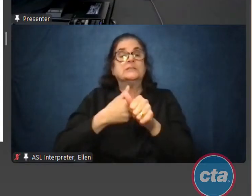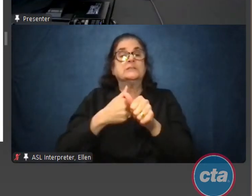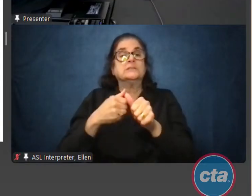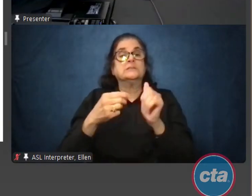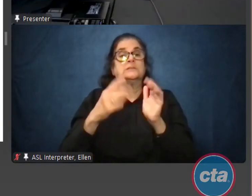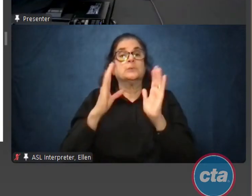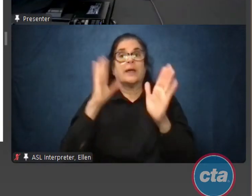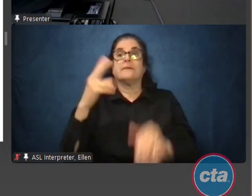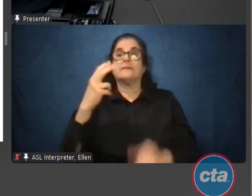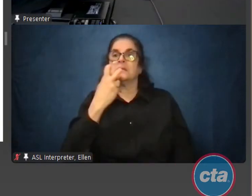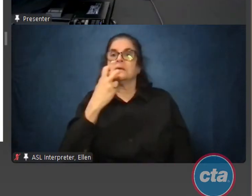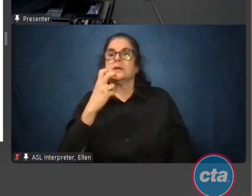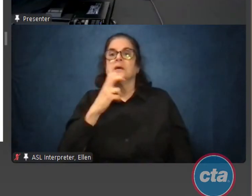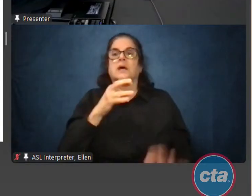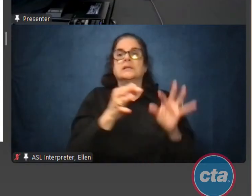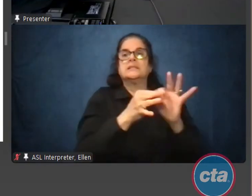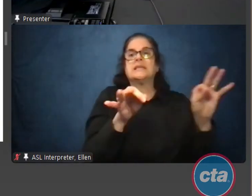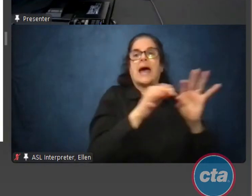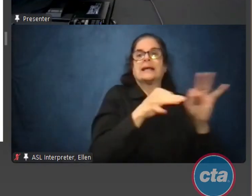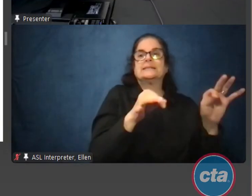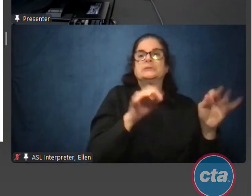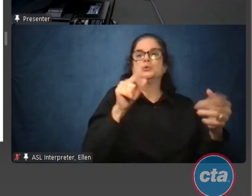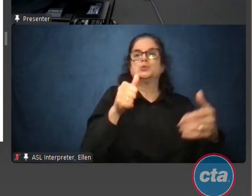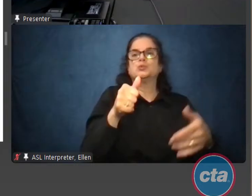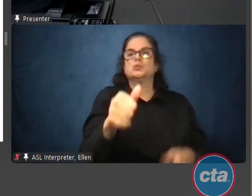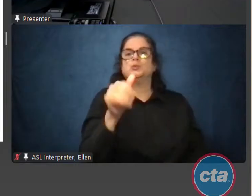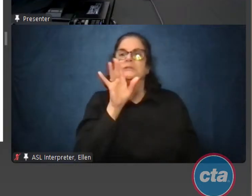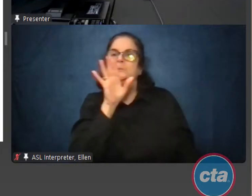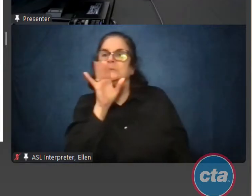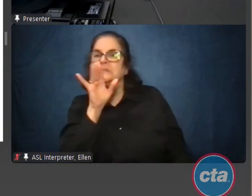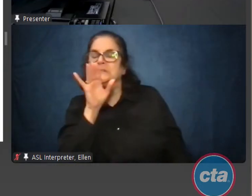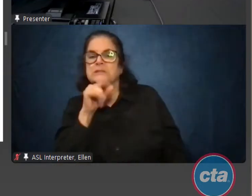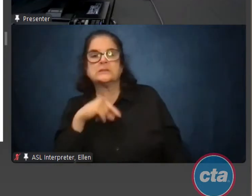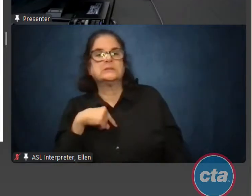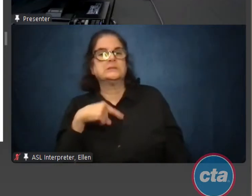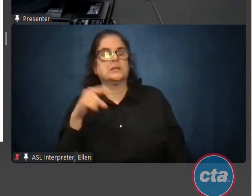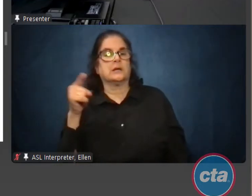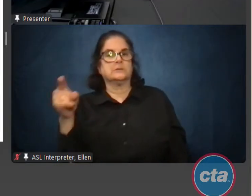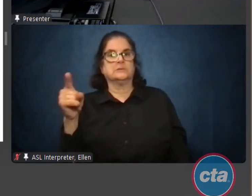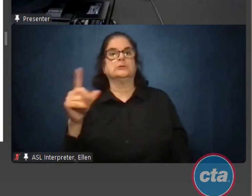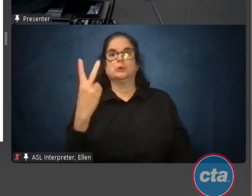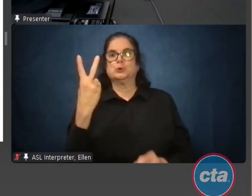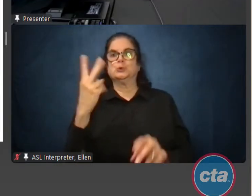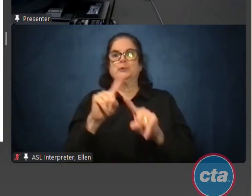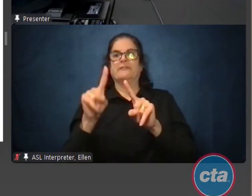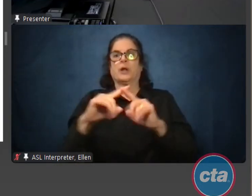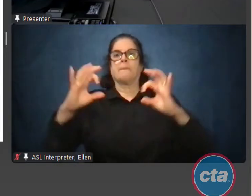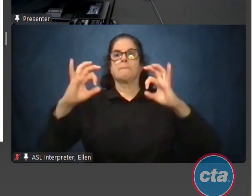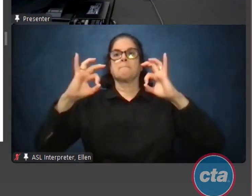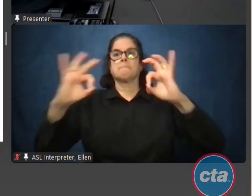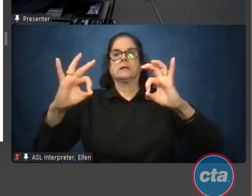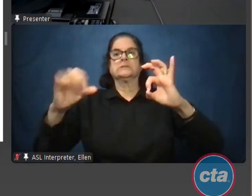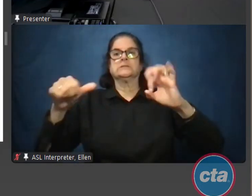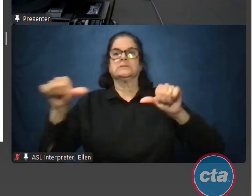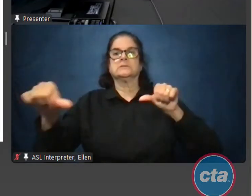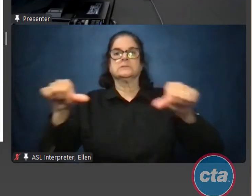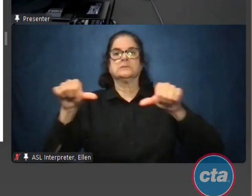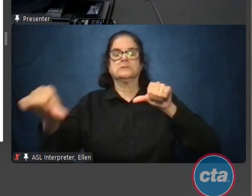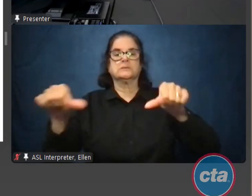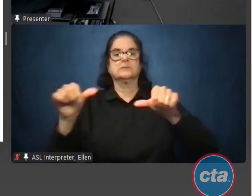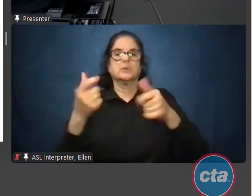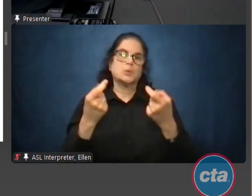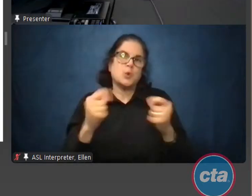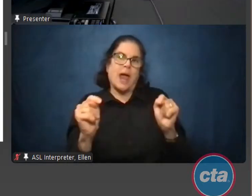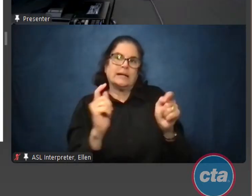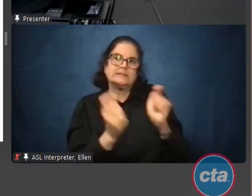text-to-speech functionality. We're going to have 2 different types of text-to-speech buttons, I should say, so we can try out some different